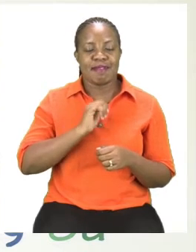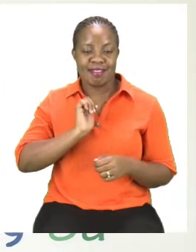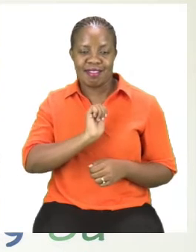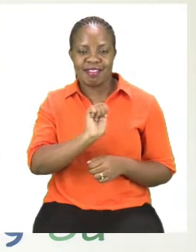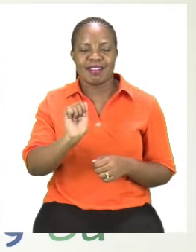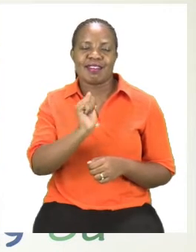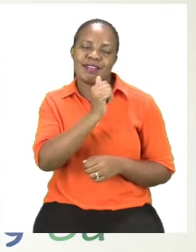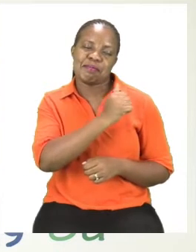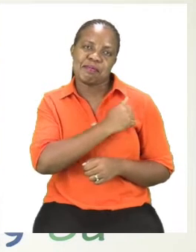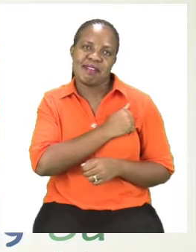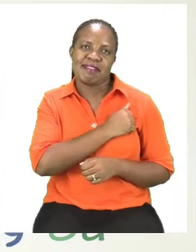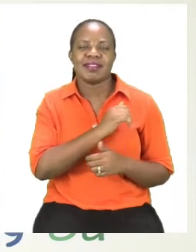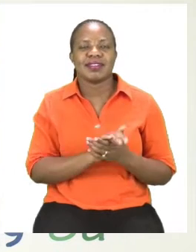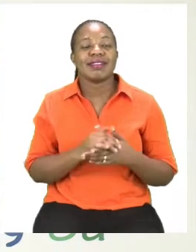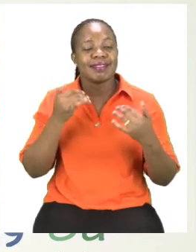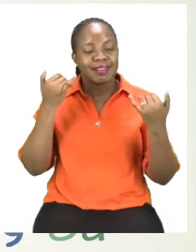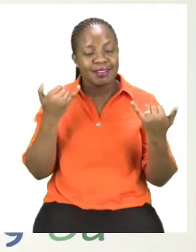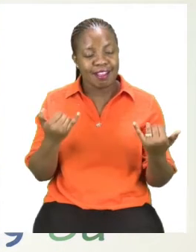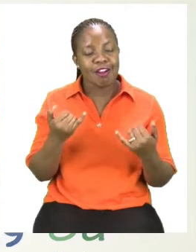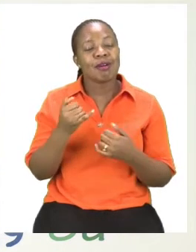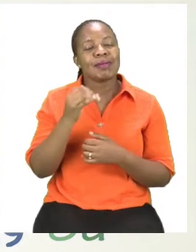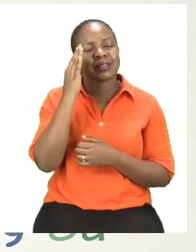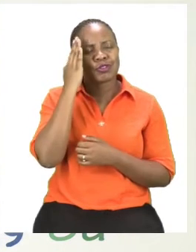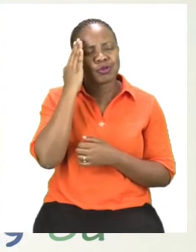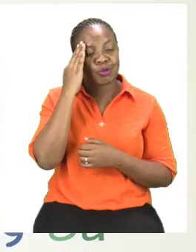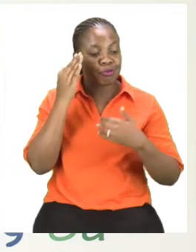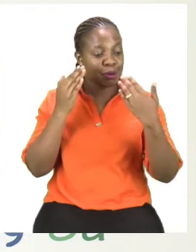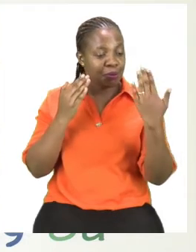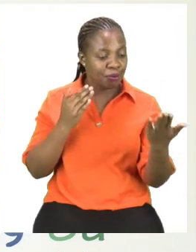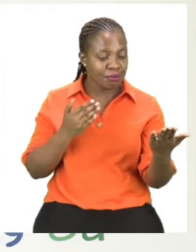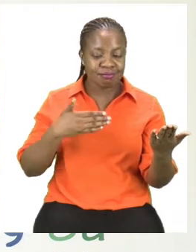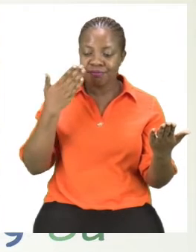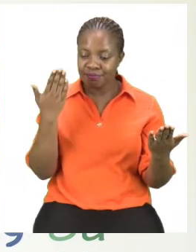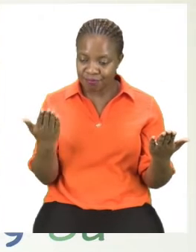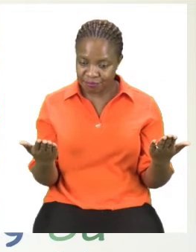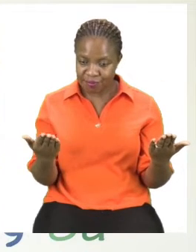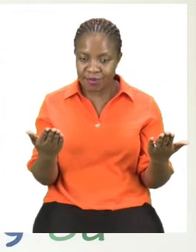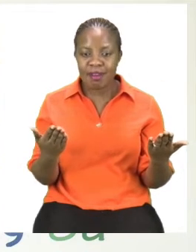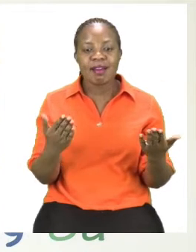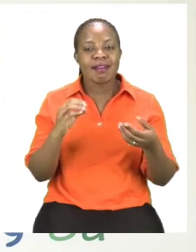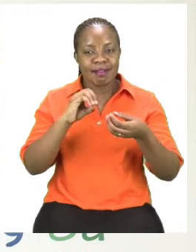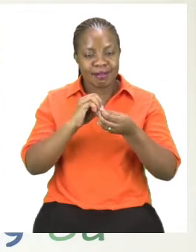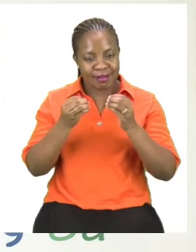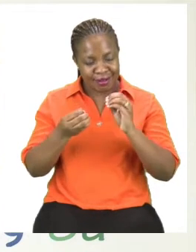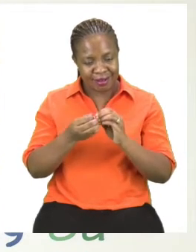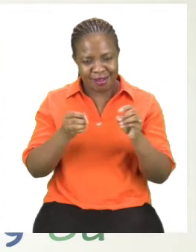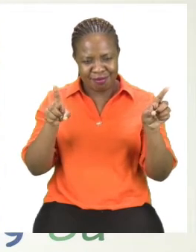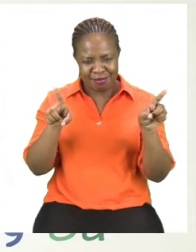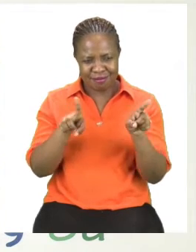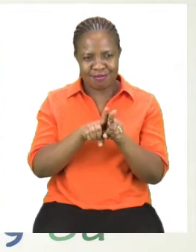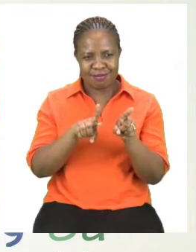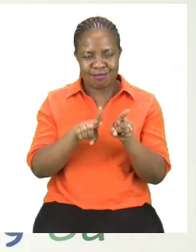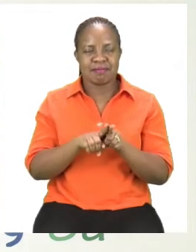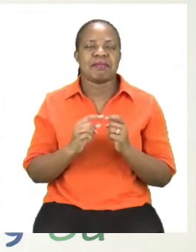need to make sure that twin A gets the same amount as twin